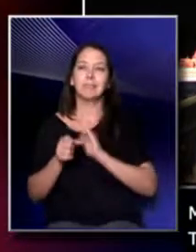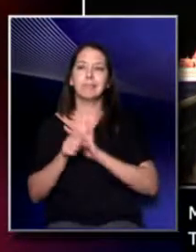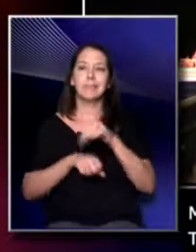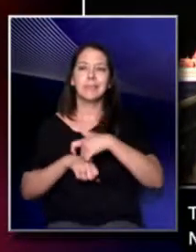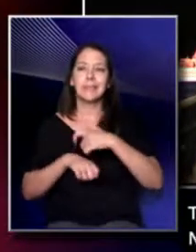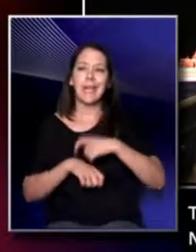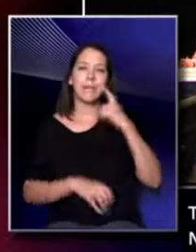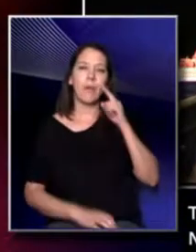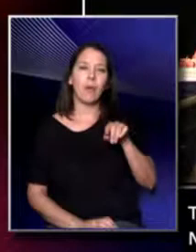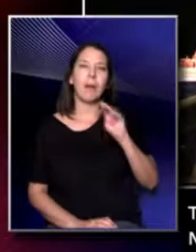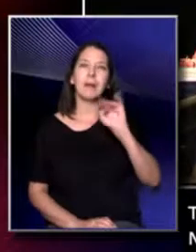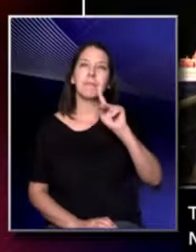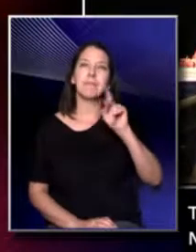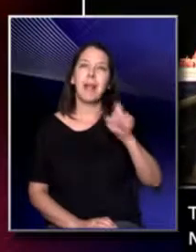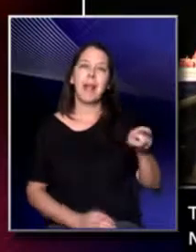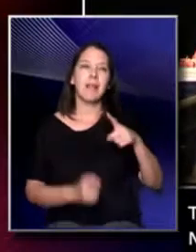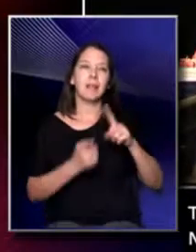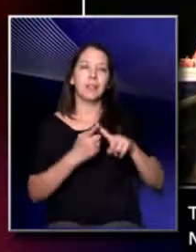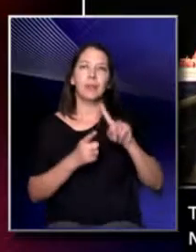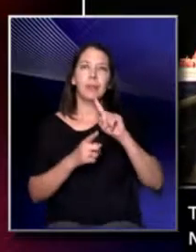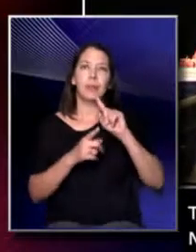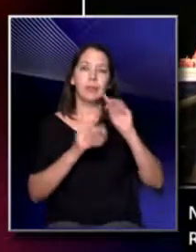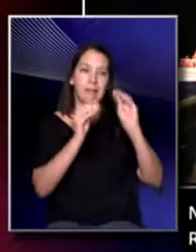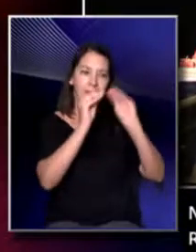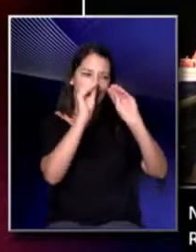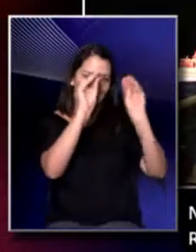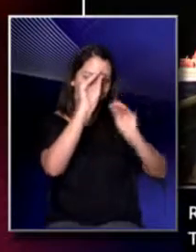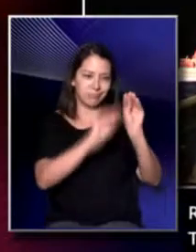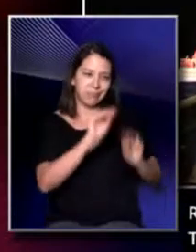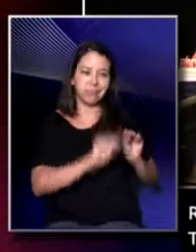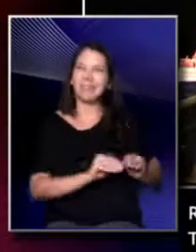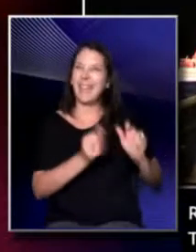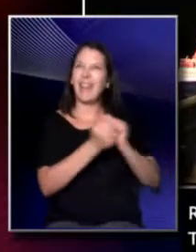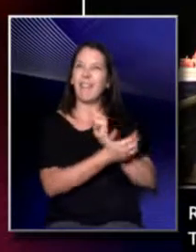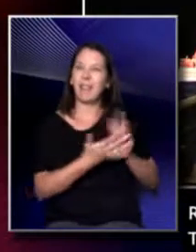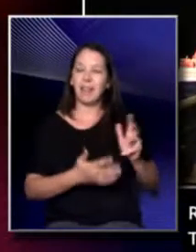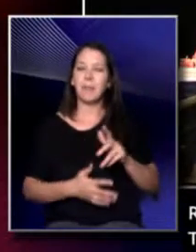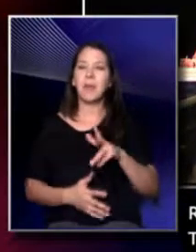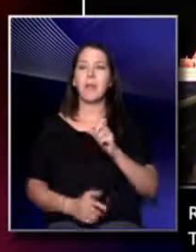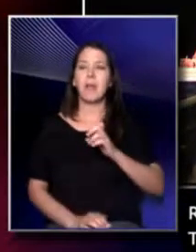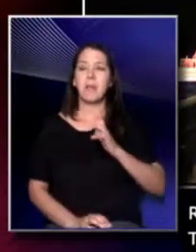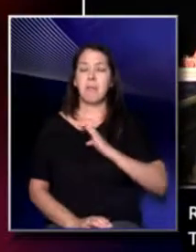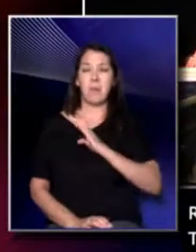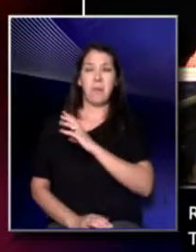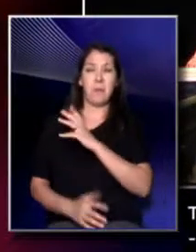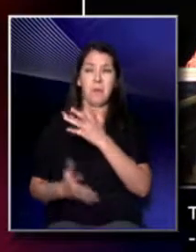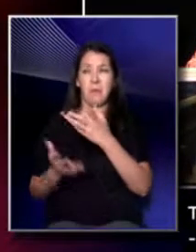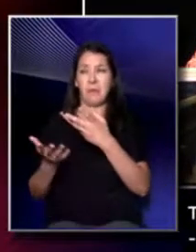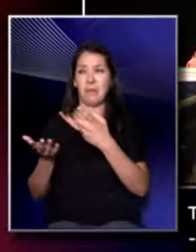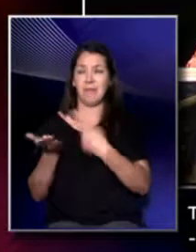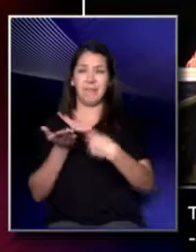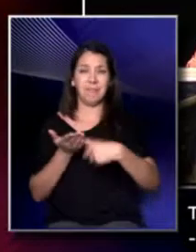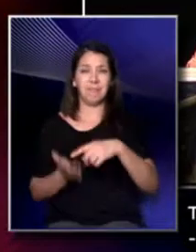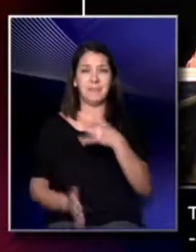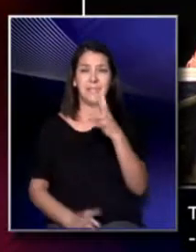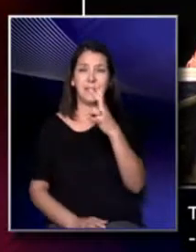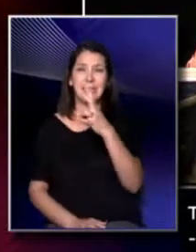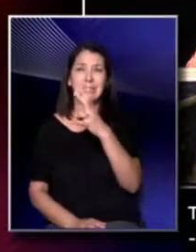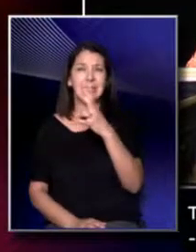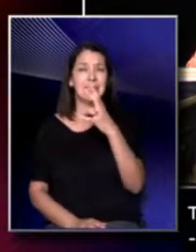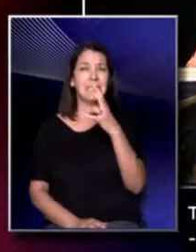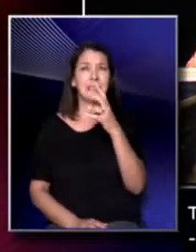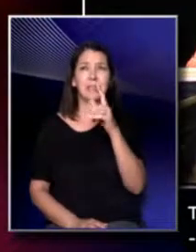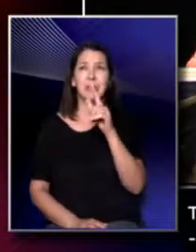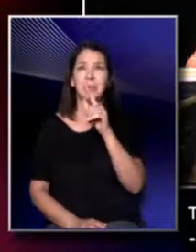to work to get it together, but see if the board, the 10th, 17th, or 24th, those are the Thursdays